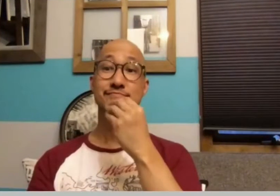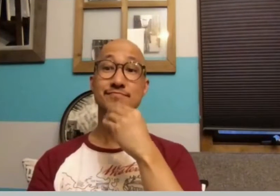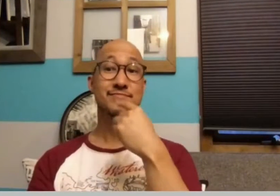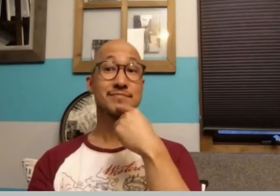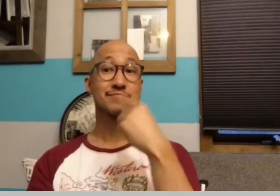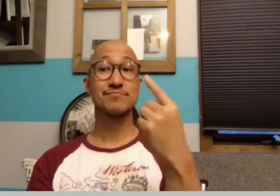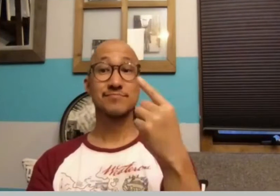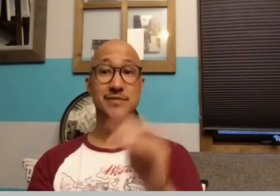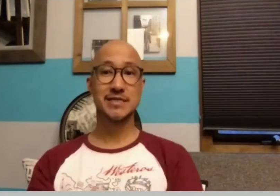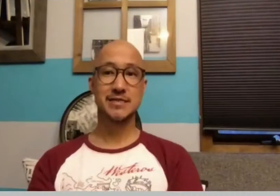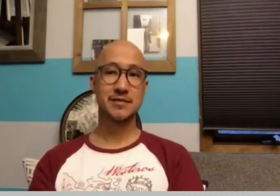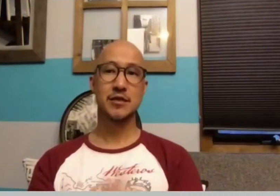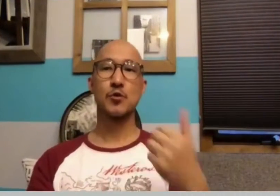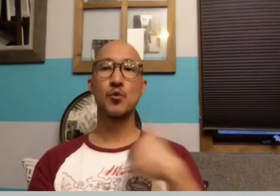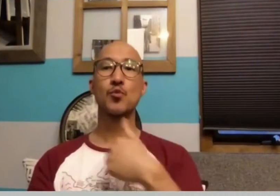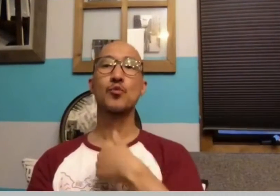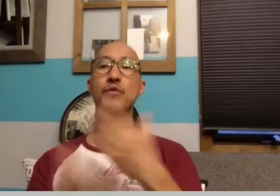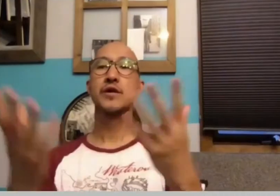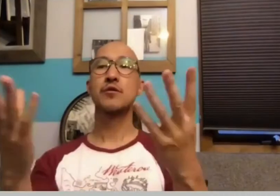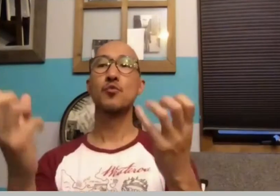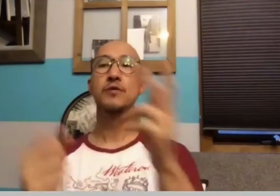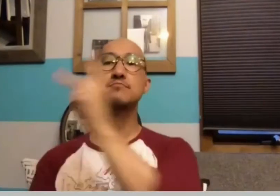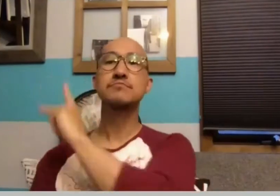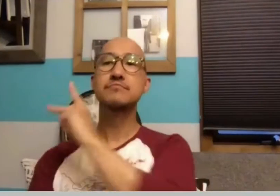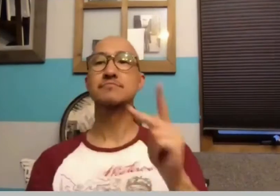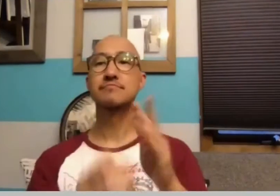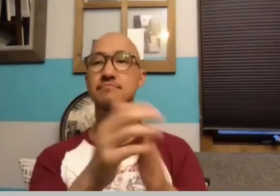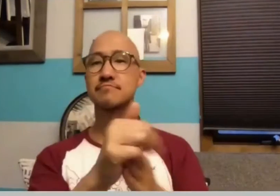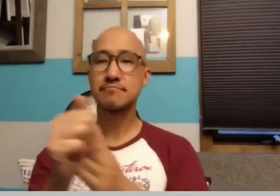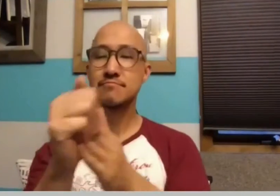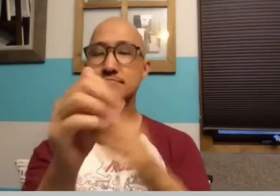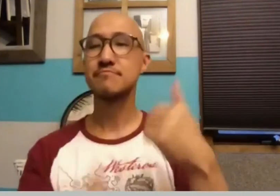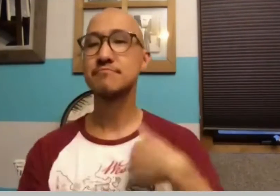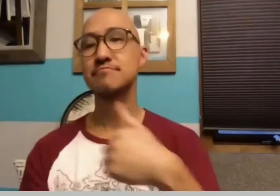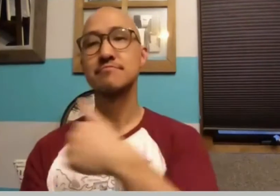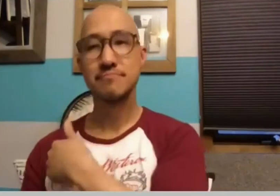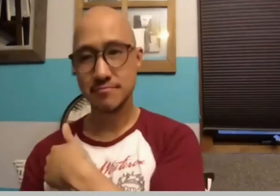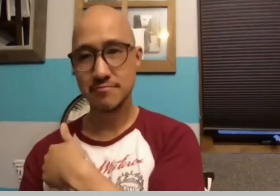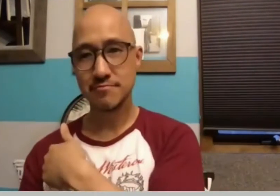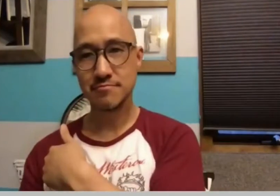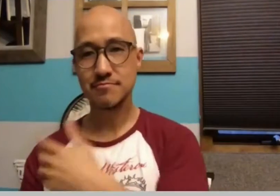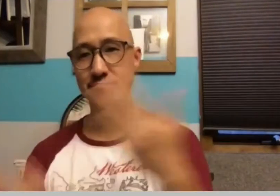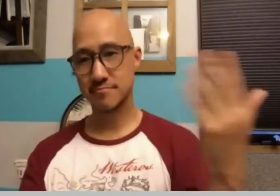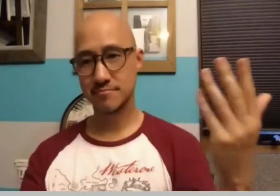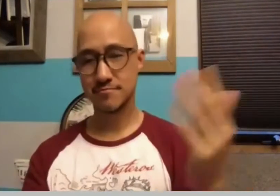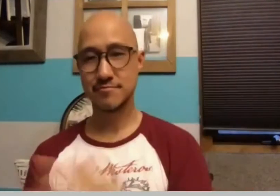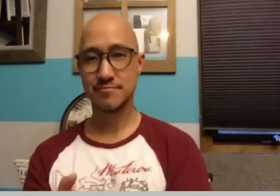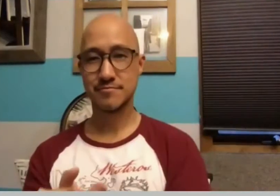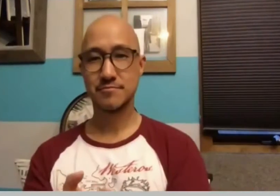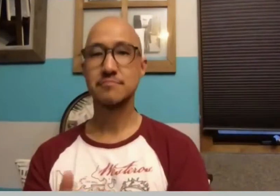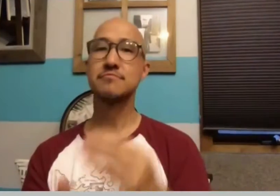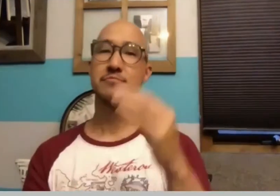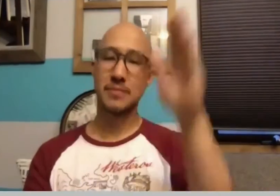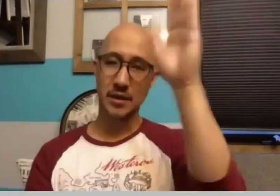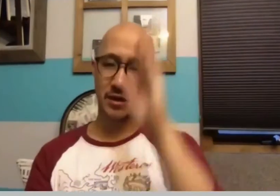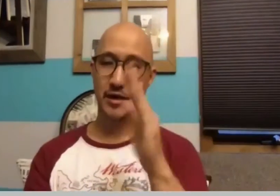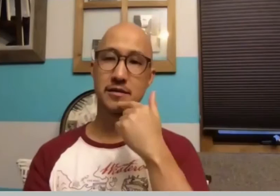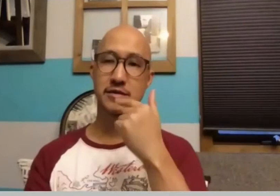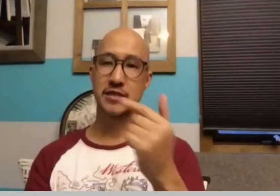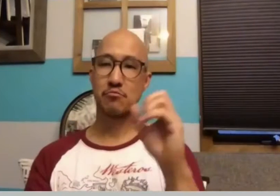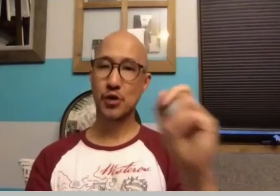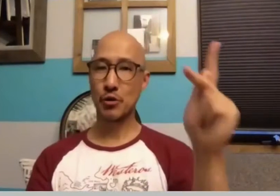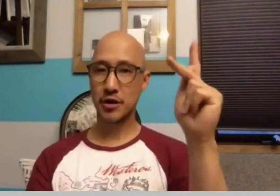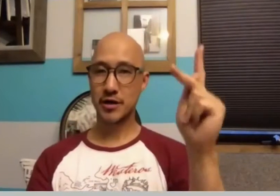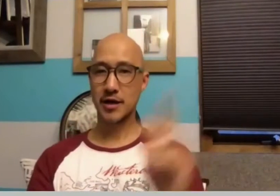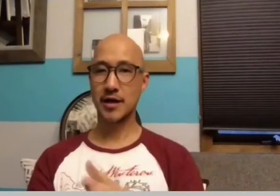Israelites. So God gives them what they want. Saul's raised up, and because of his pride, he's quickly lowered back down. But